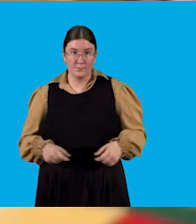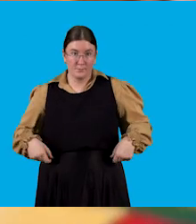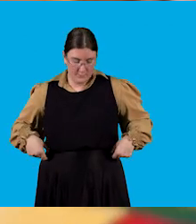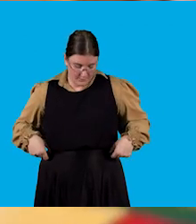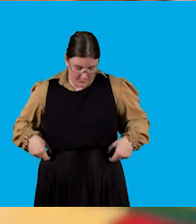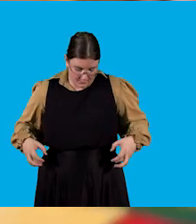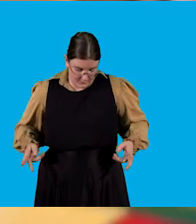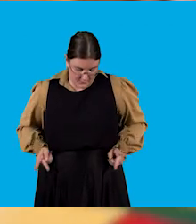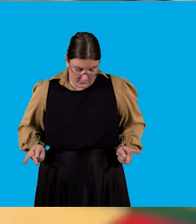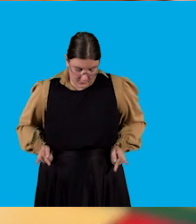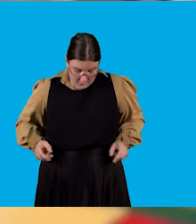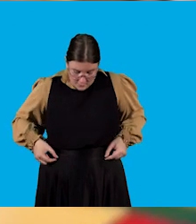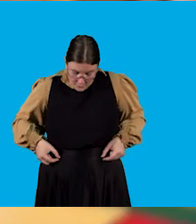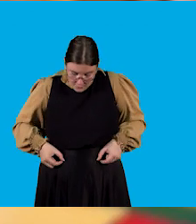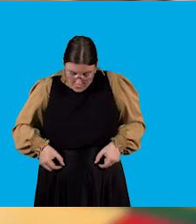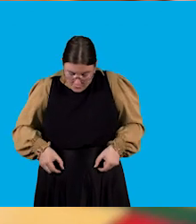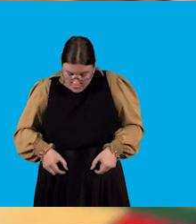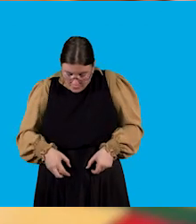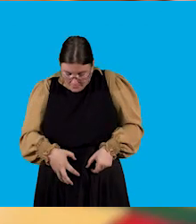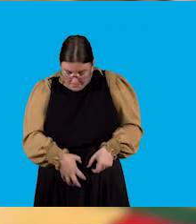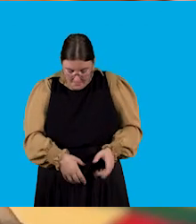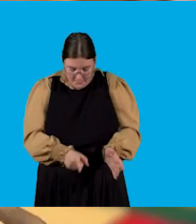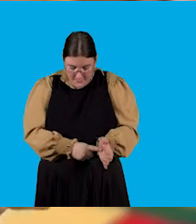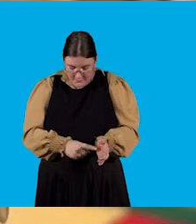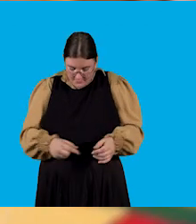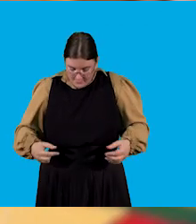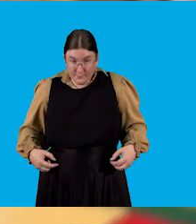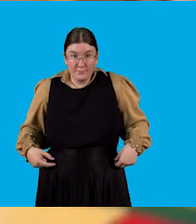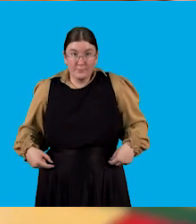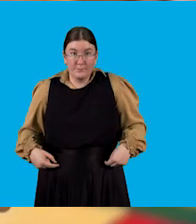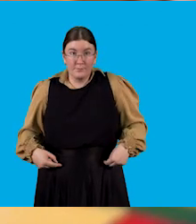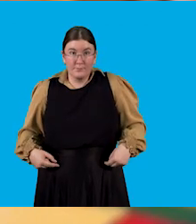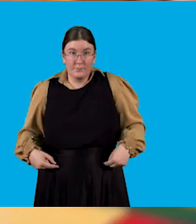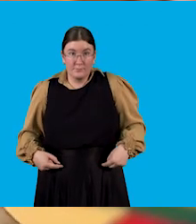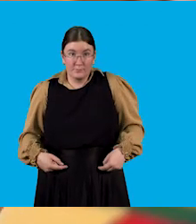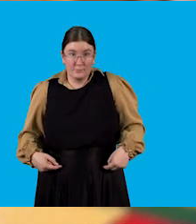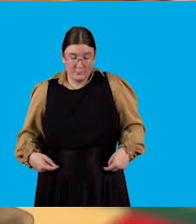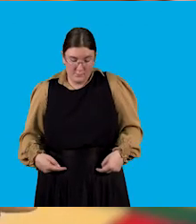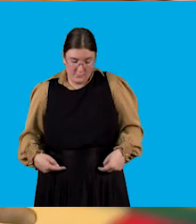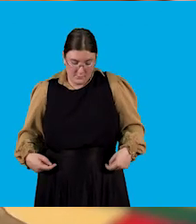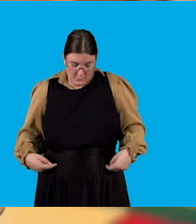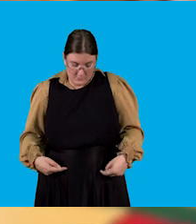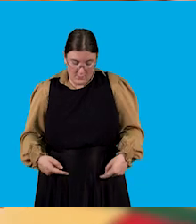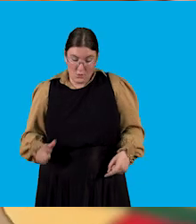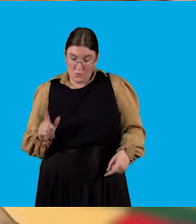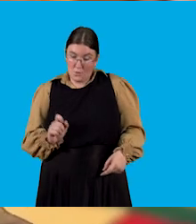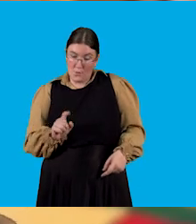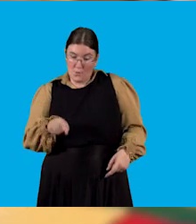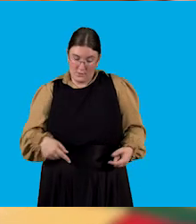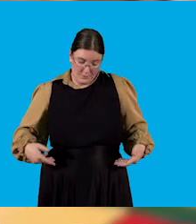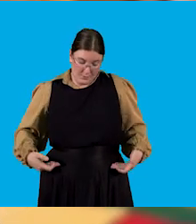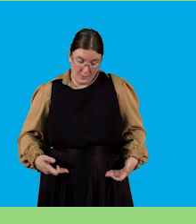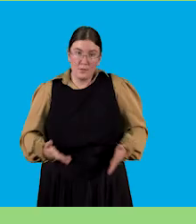and they lead to the bladder, which is a sac-like structure that temporarily stores the